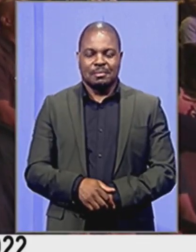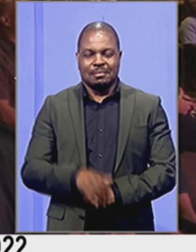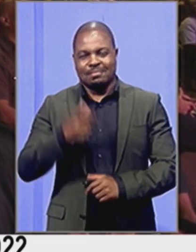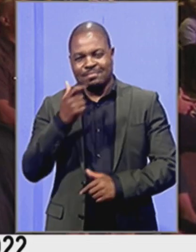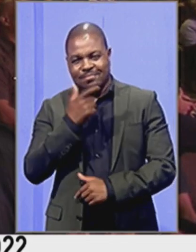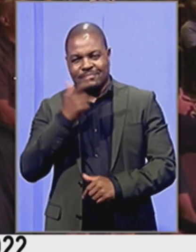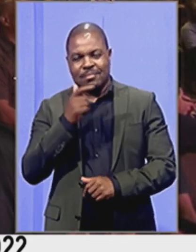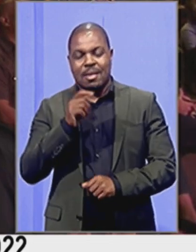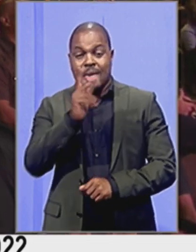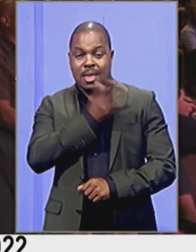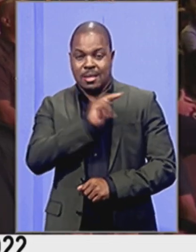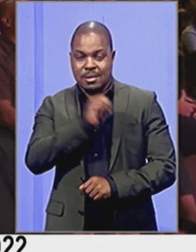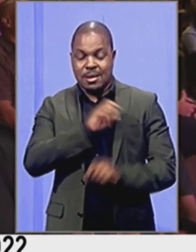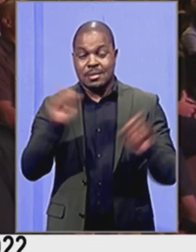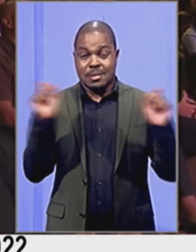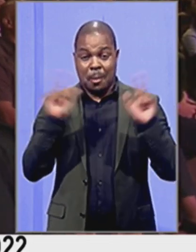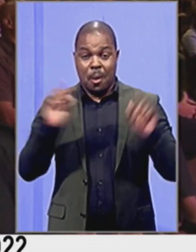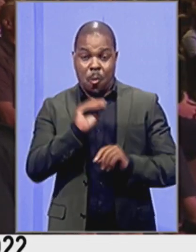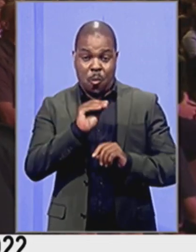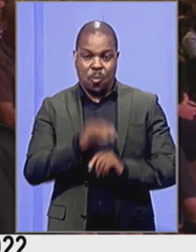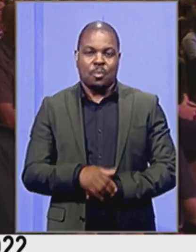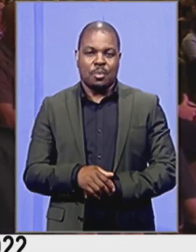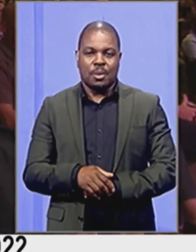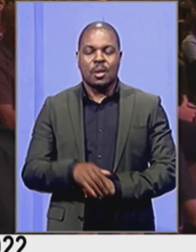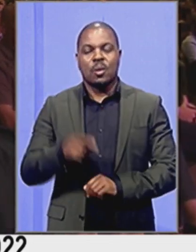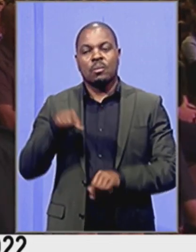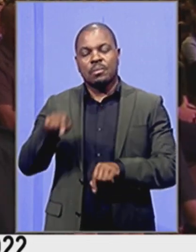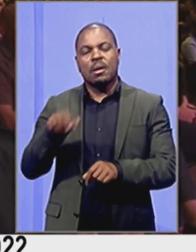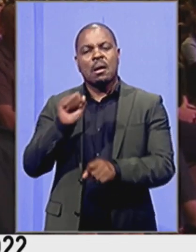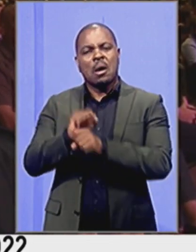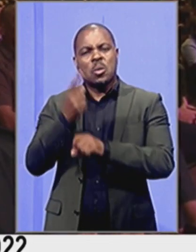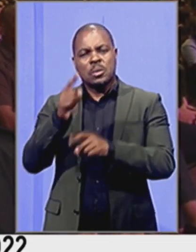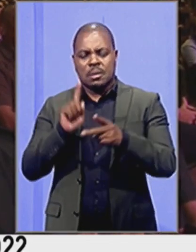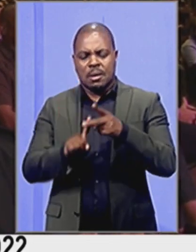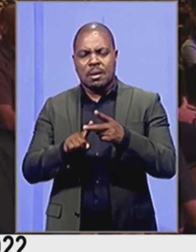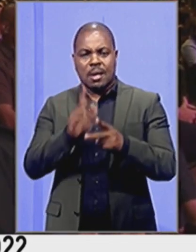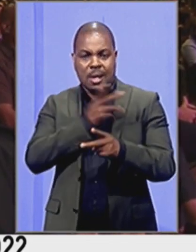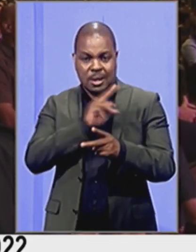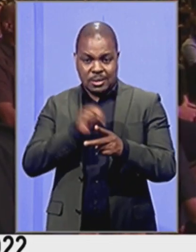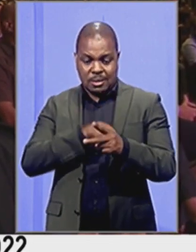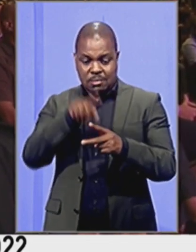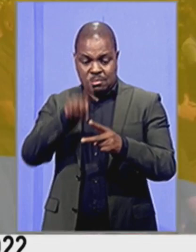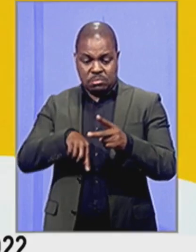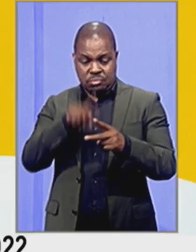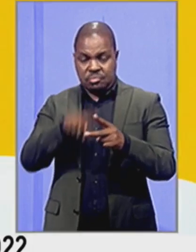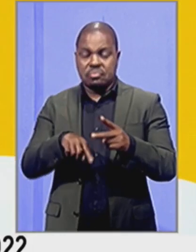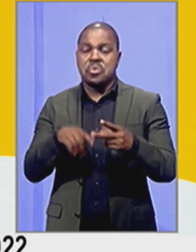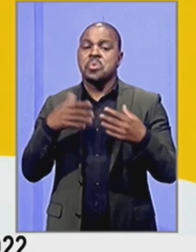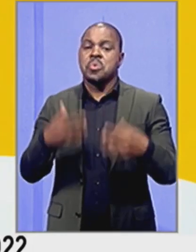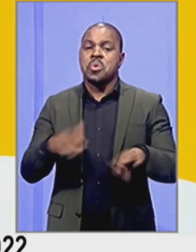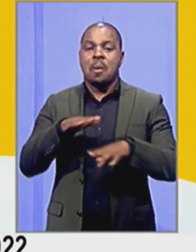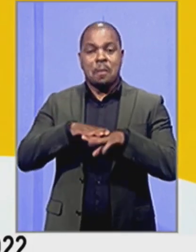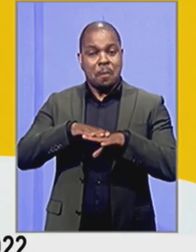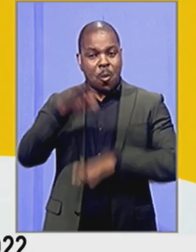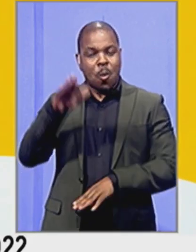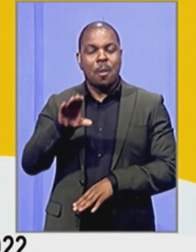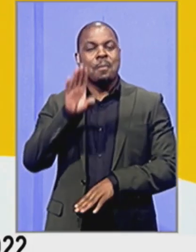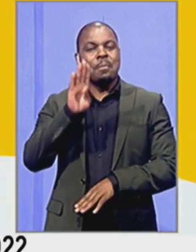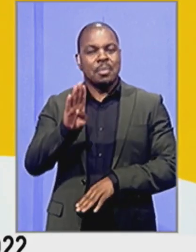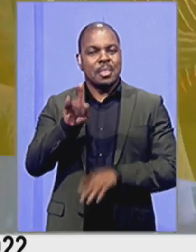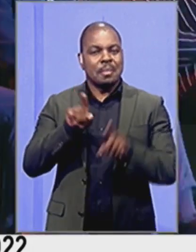There's a Natal surprise. We must state that Gauteng and KwaZulu-Natal did contribute most bachelor